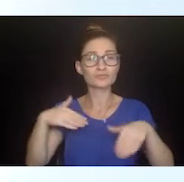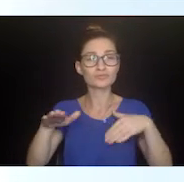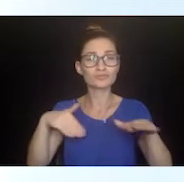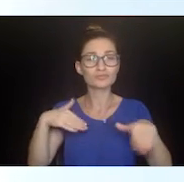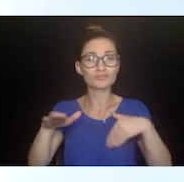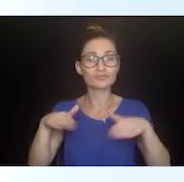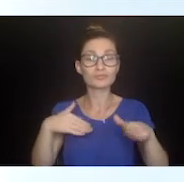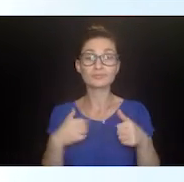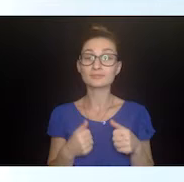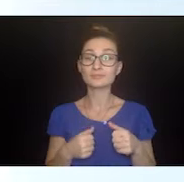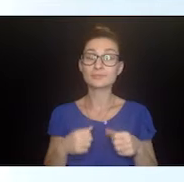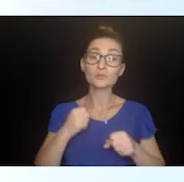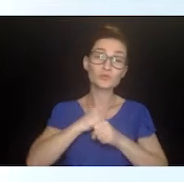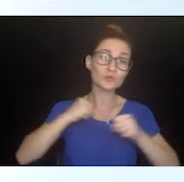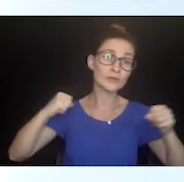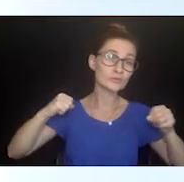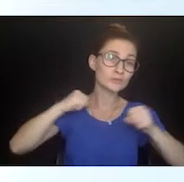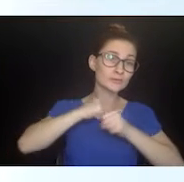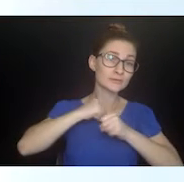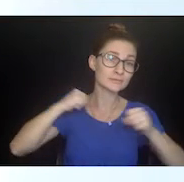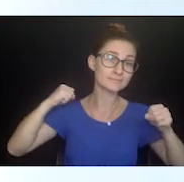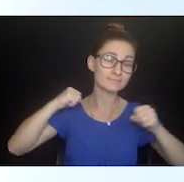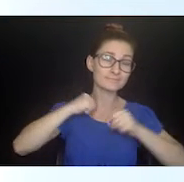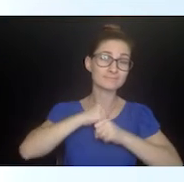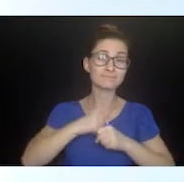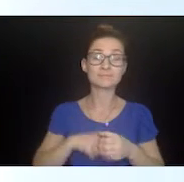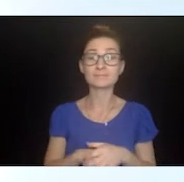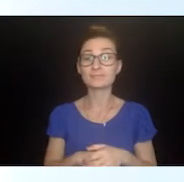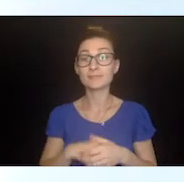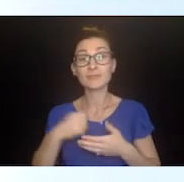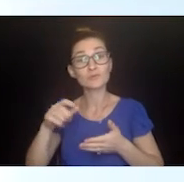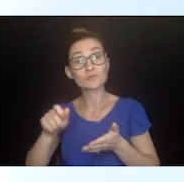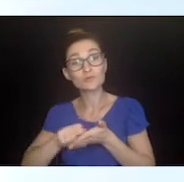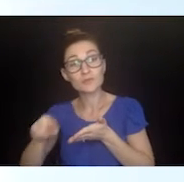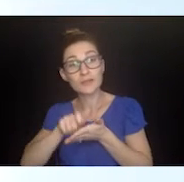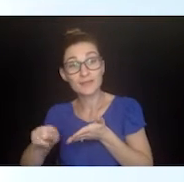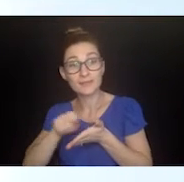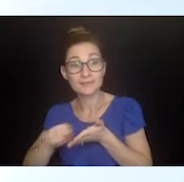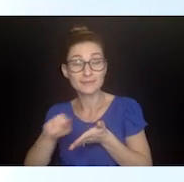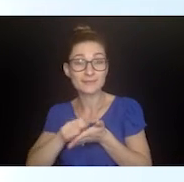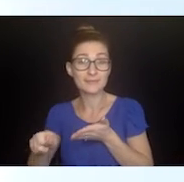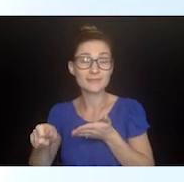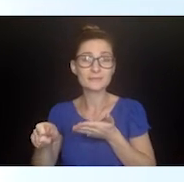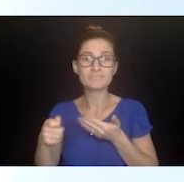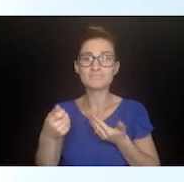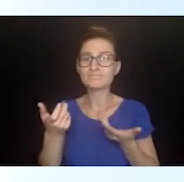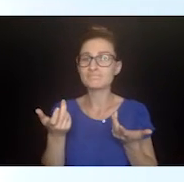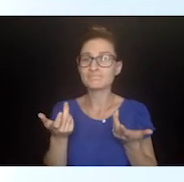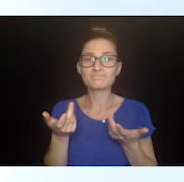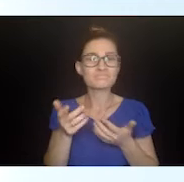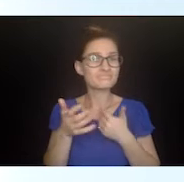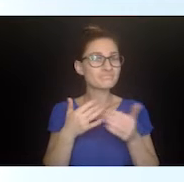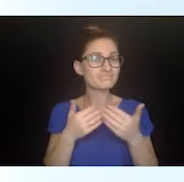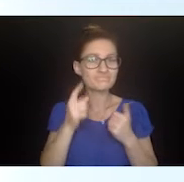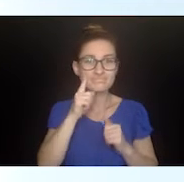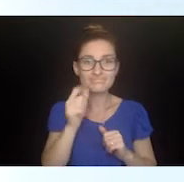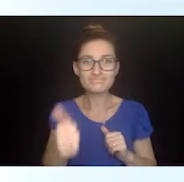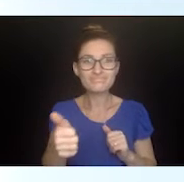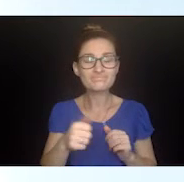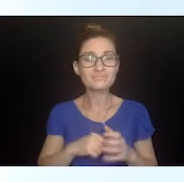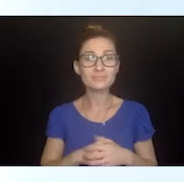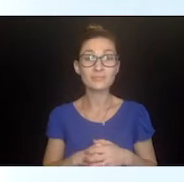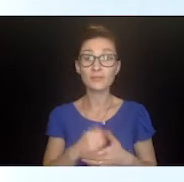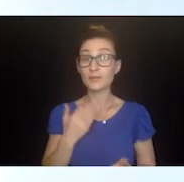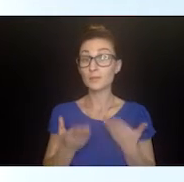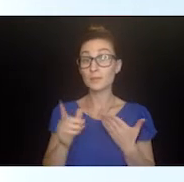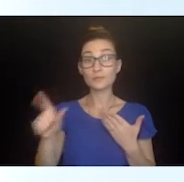day, or whether it's stretching for 5 minutes each day, or whether it's journaling for 5 minutes a day, what step is it for you?